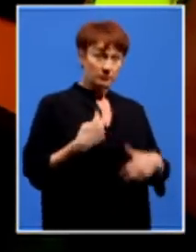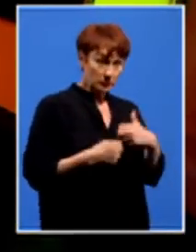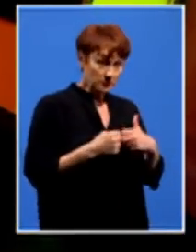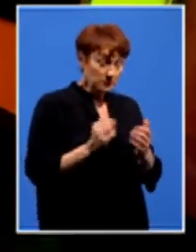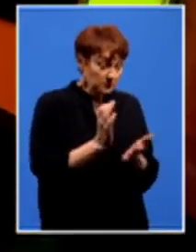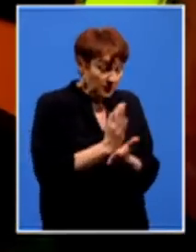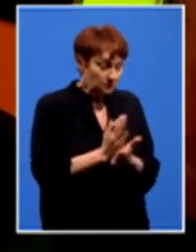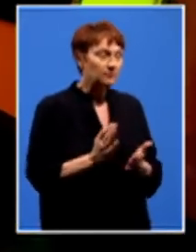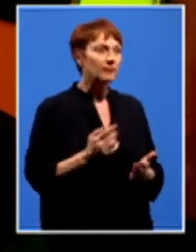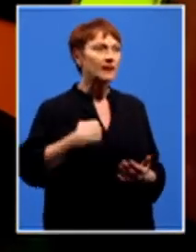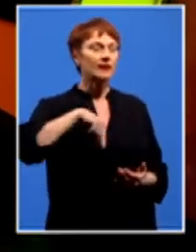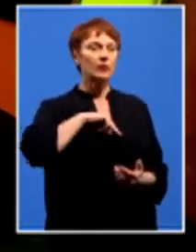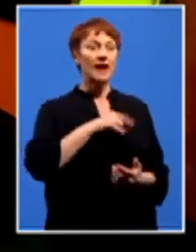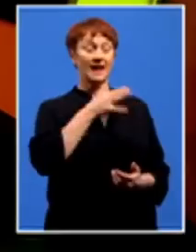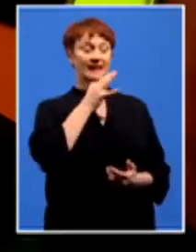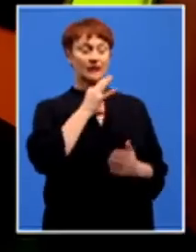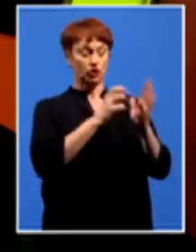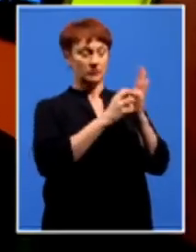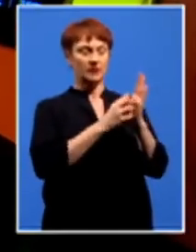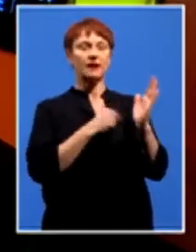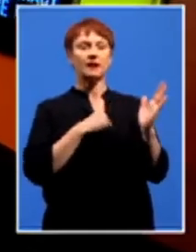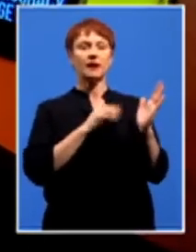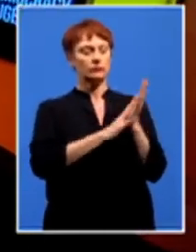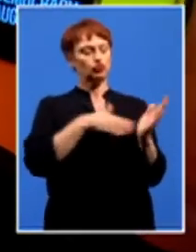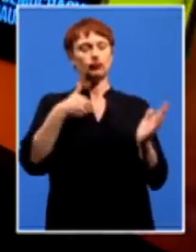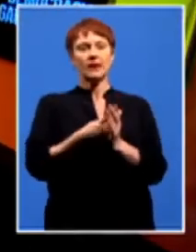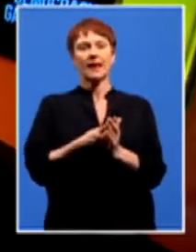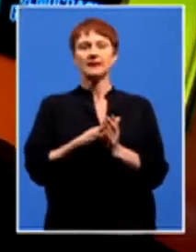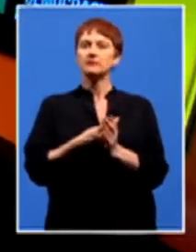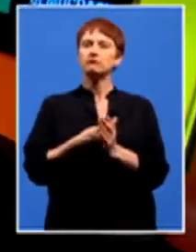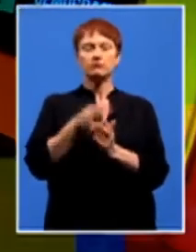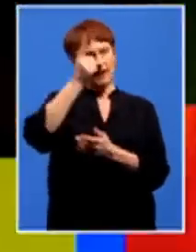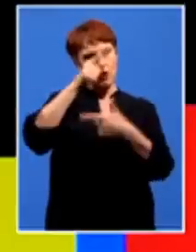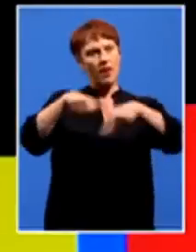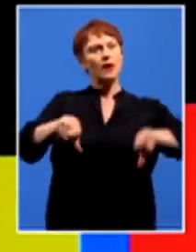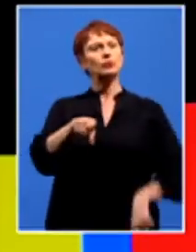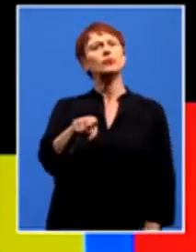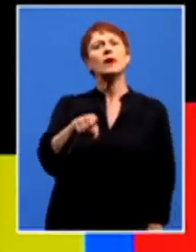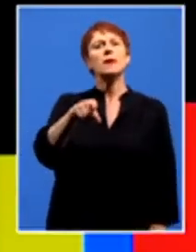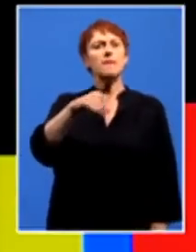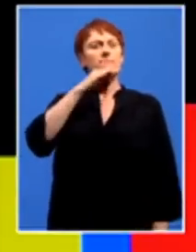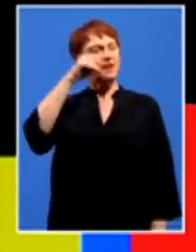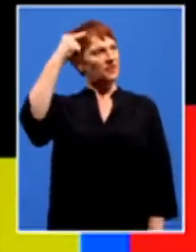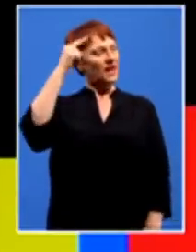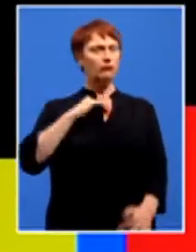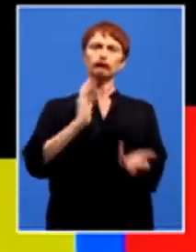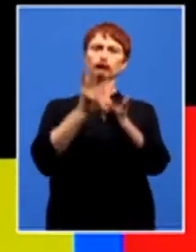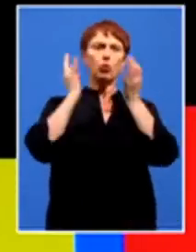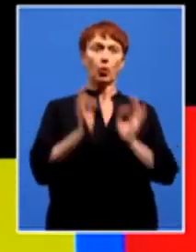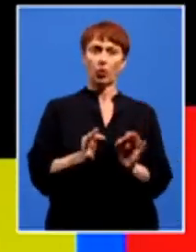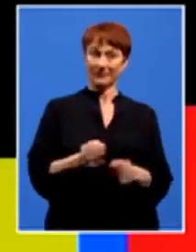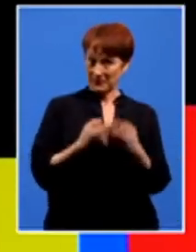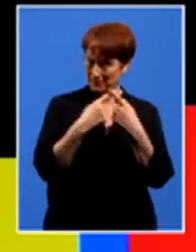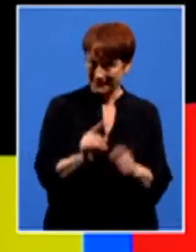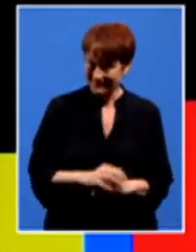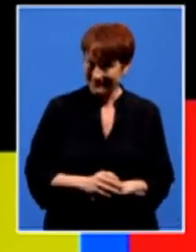English ad into the vernacular, thinking socially and tonally it will translate, and it doesn't always, does it? All right, so Hannah Gordon, thank you very